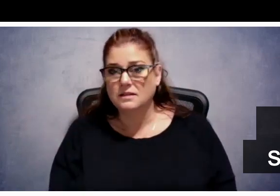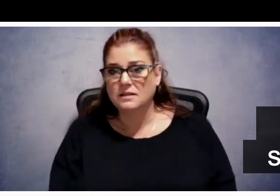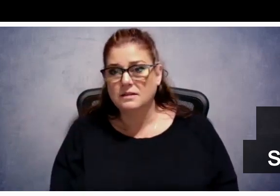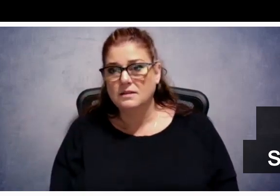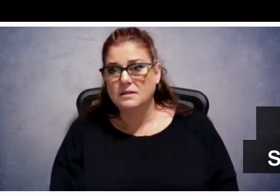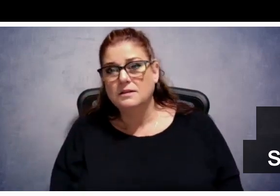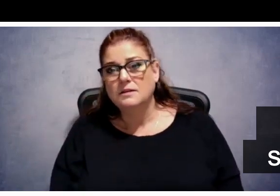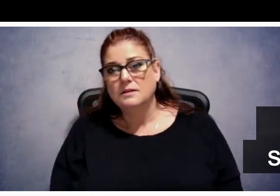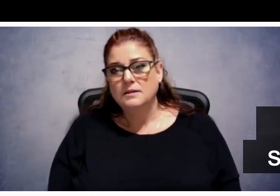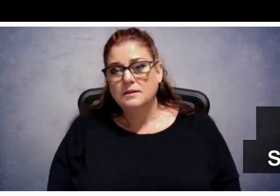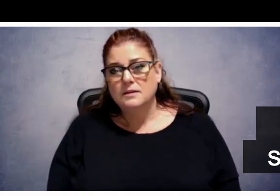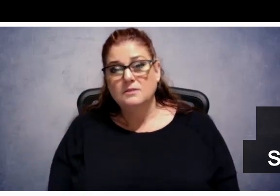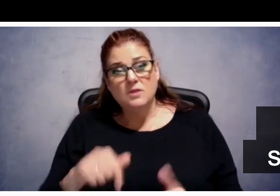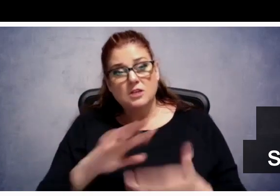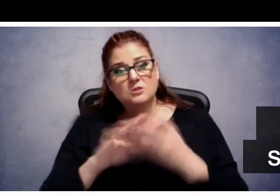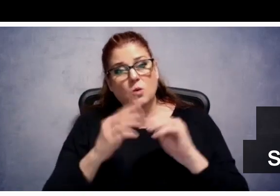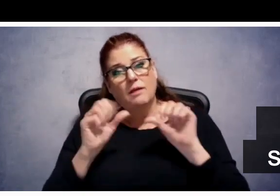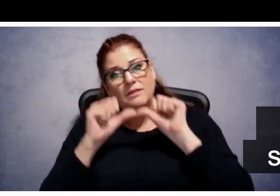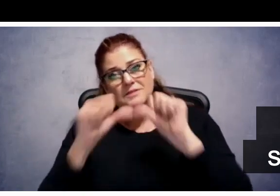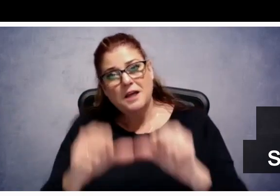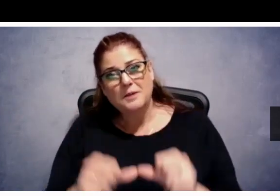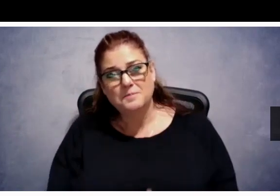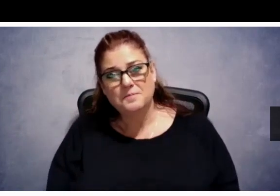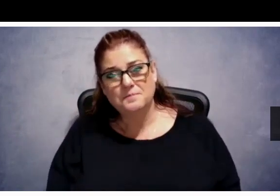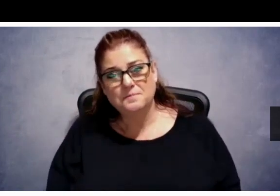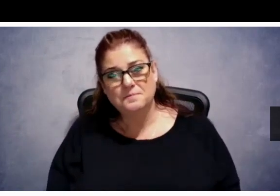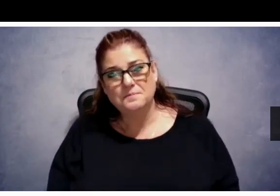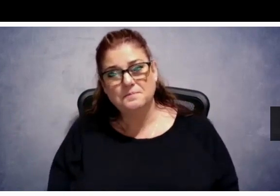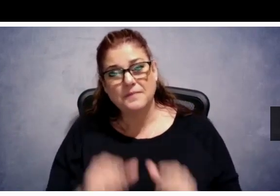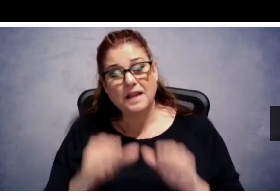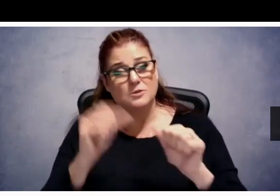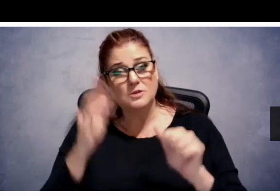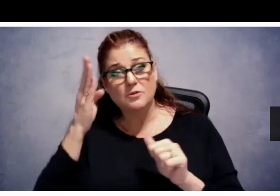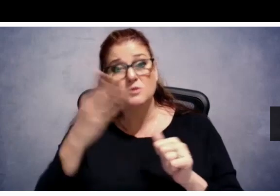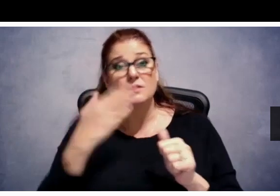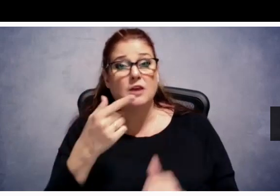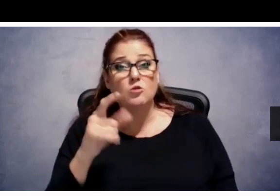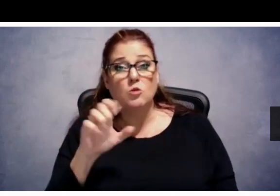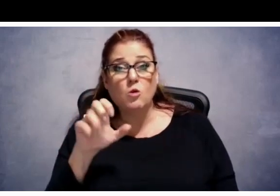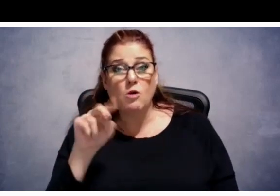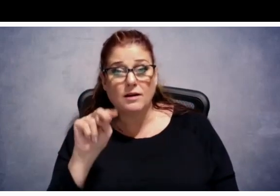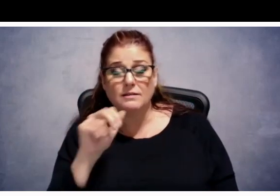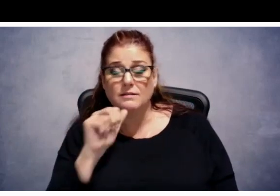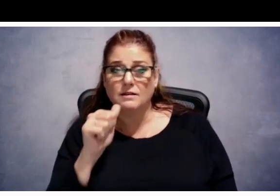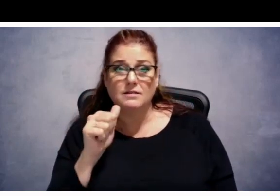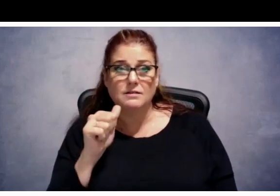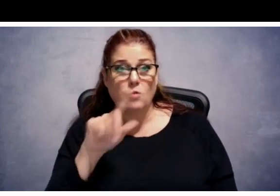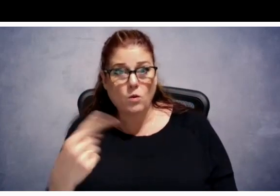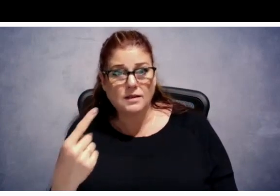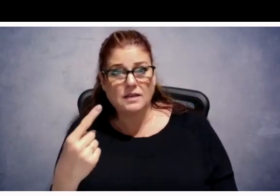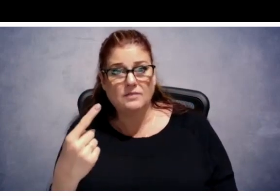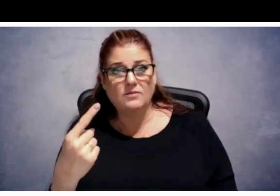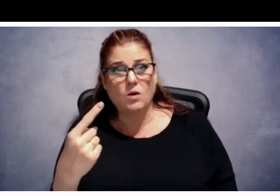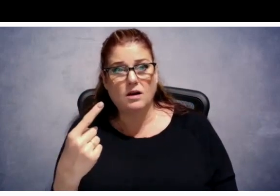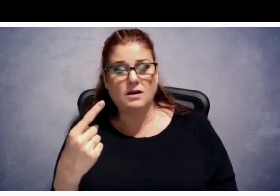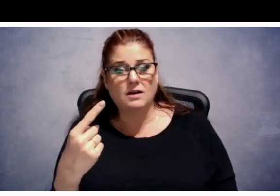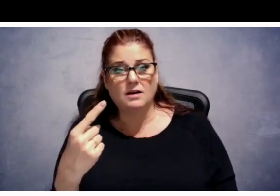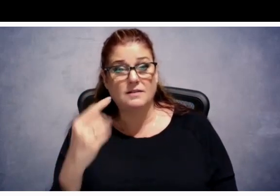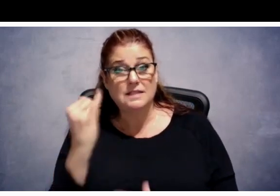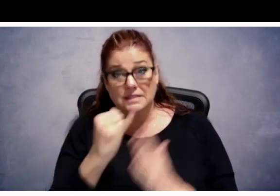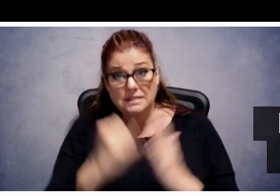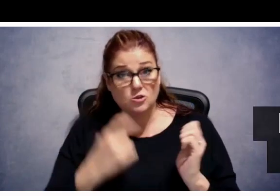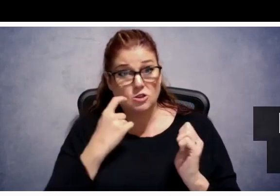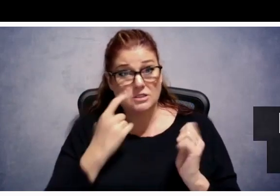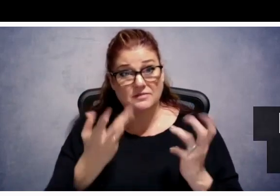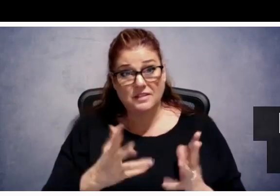that this story lives on and into the future. And thank you, Gordon, so much, not only for the sketch that you just